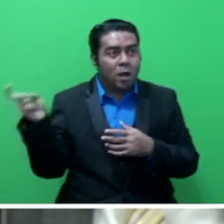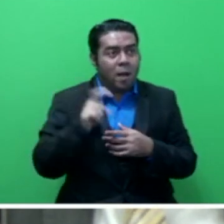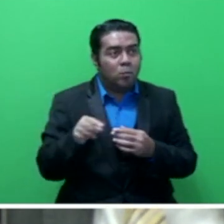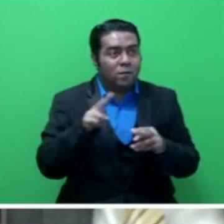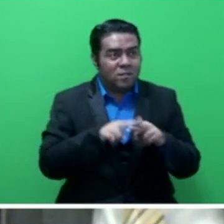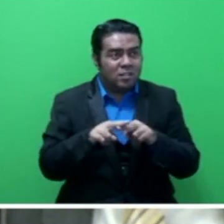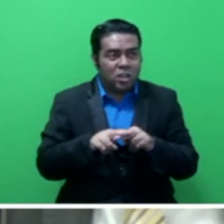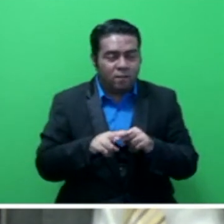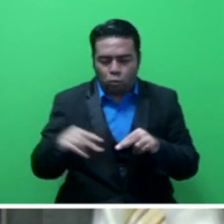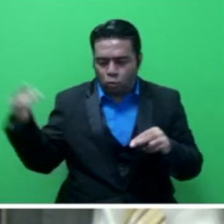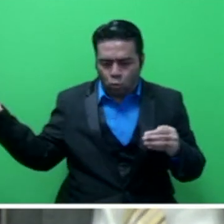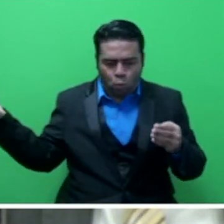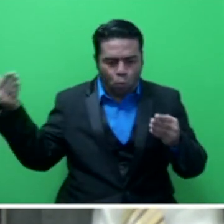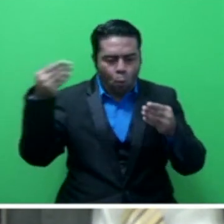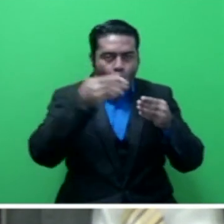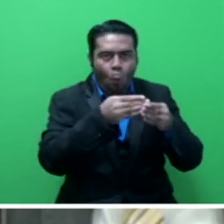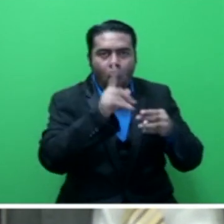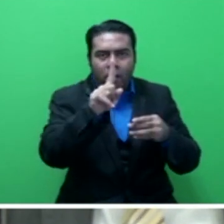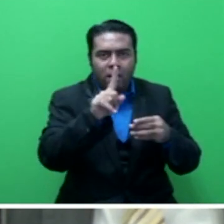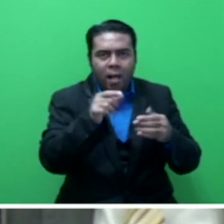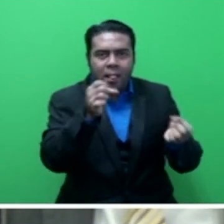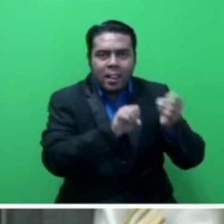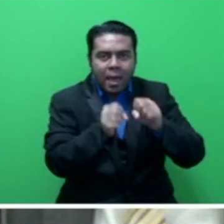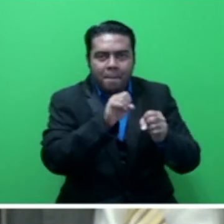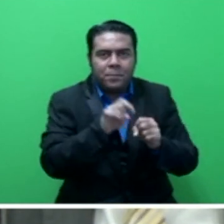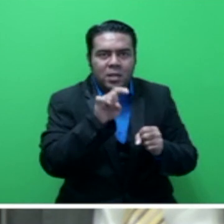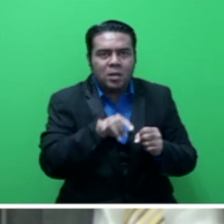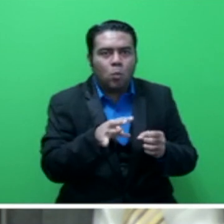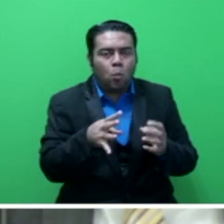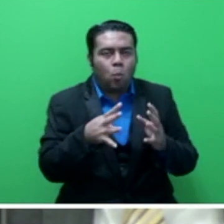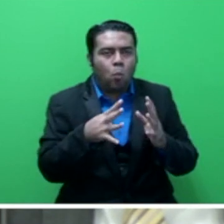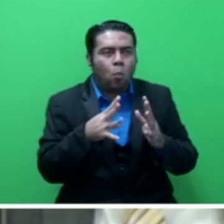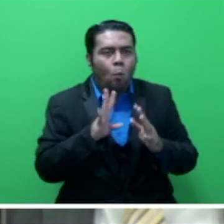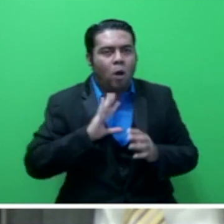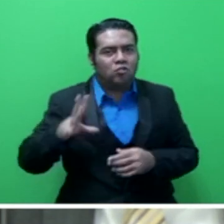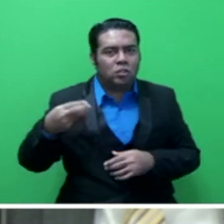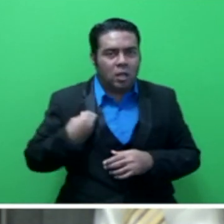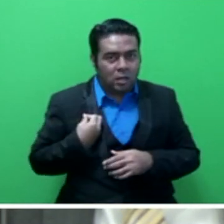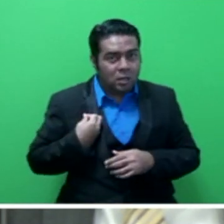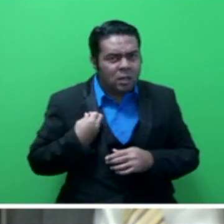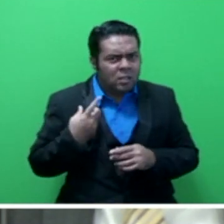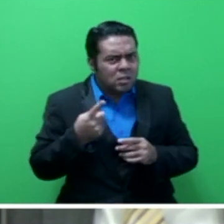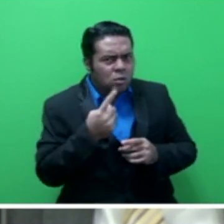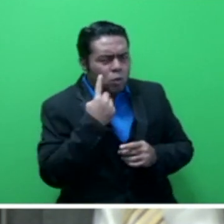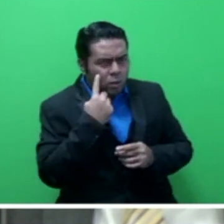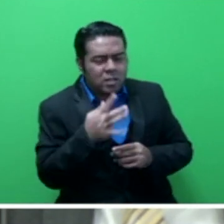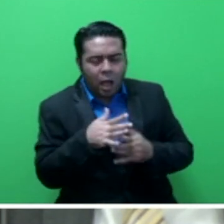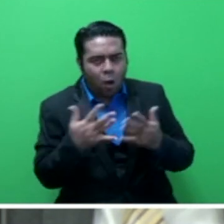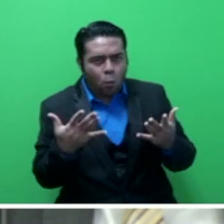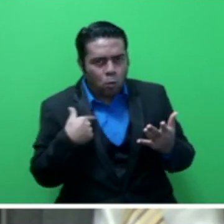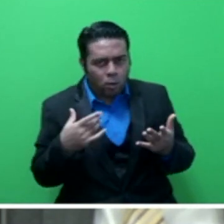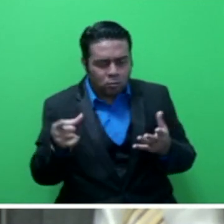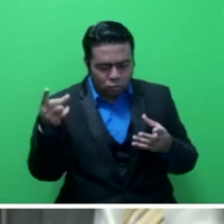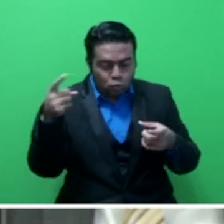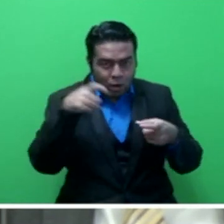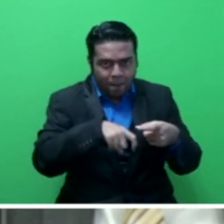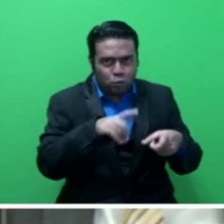go to one particular lab in Washington that we recognized. That's how pedantic we were to be able to come to